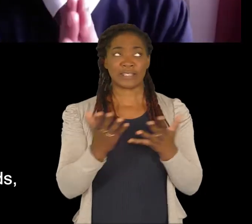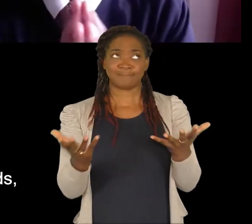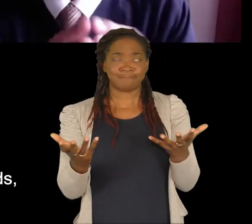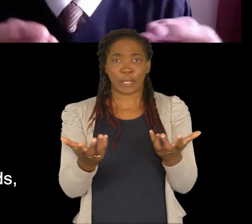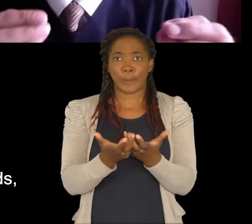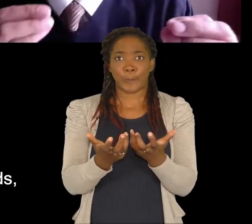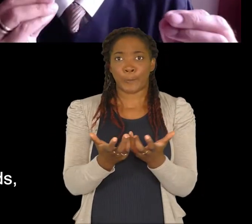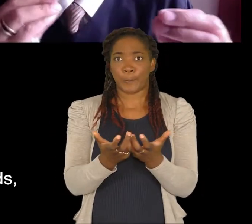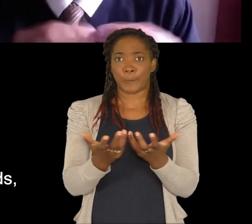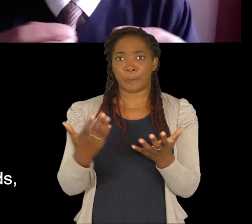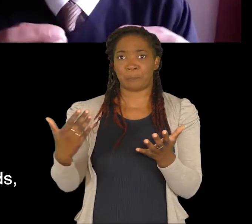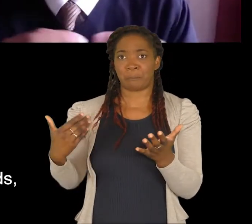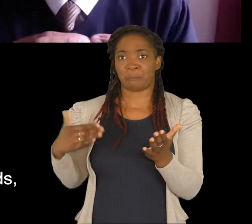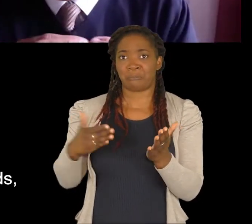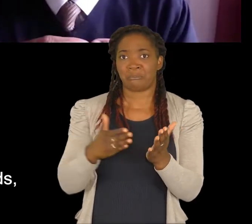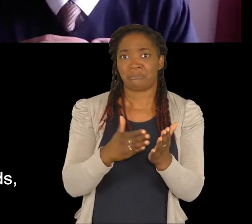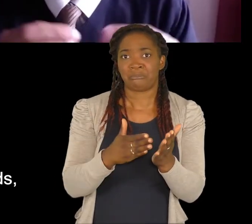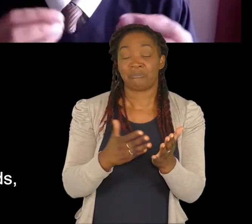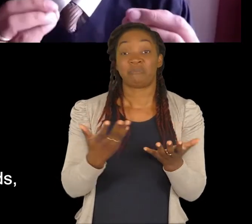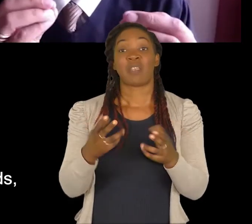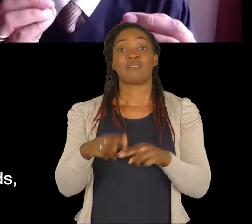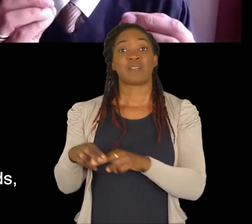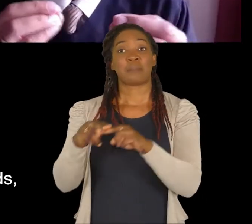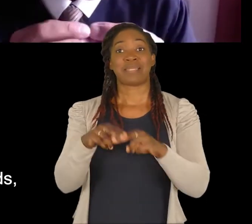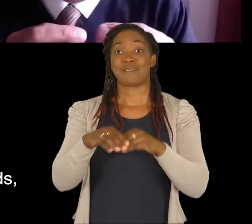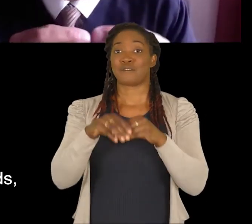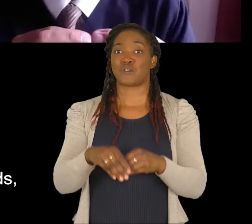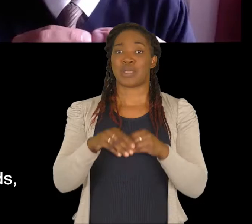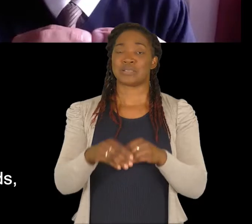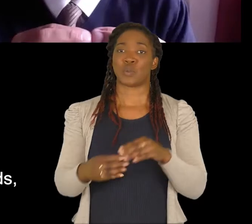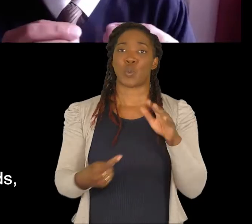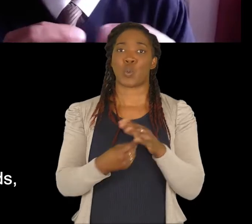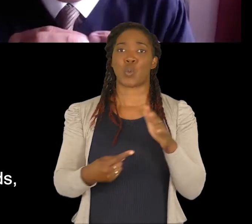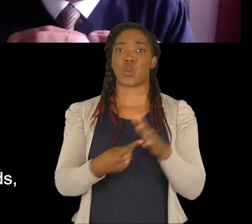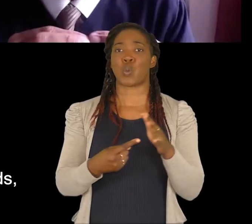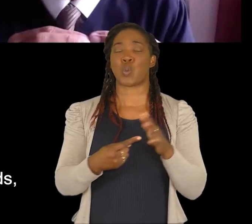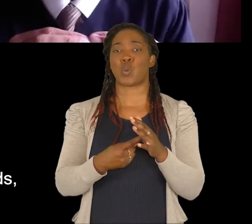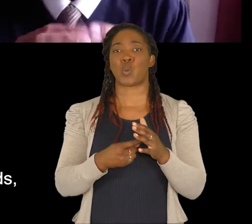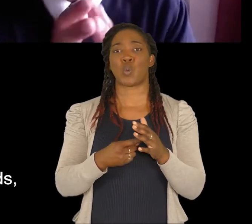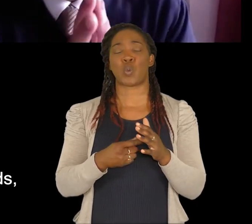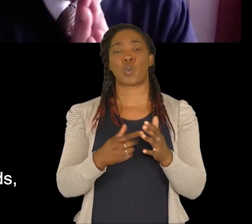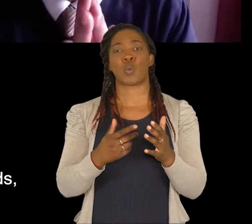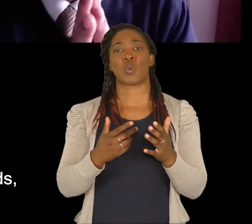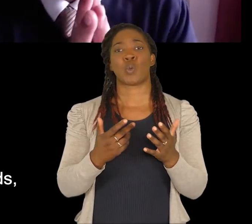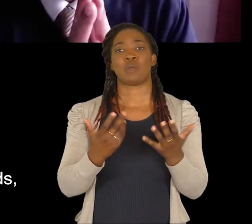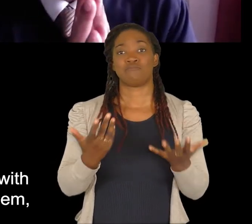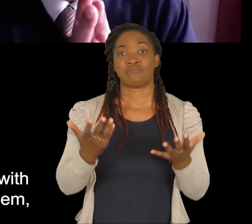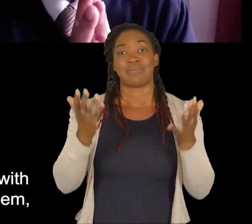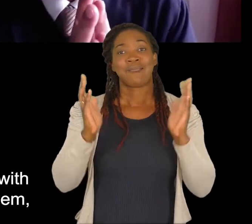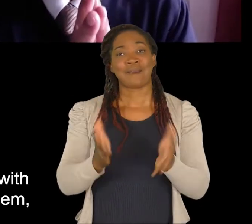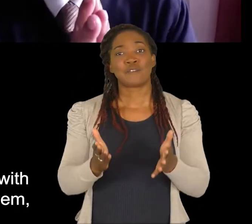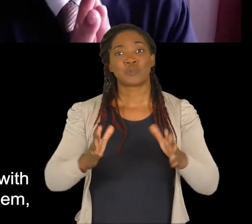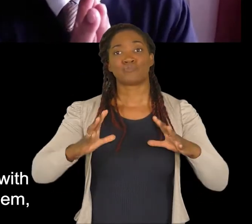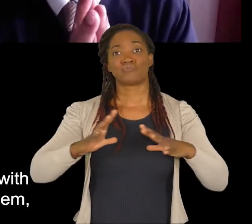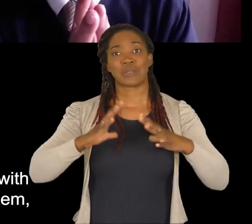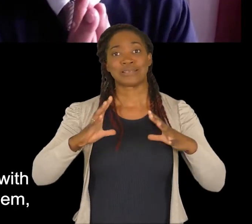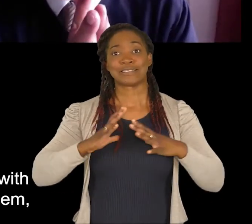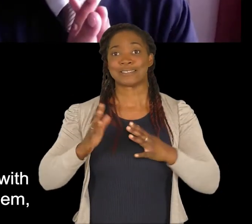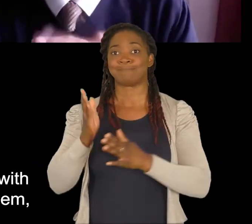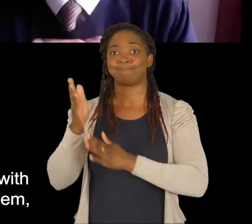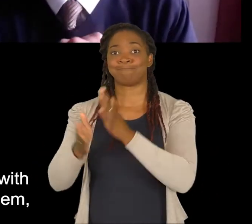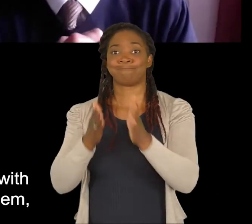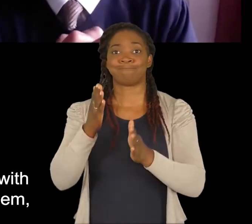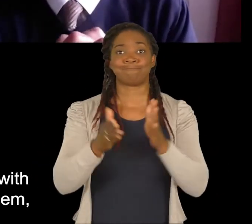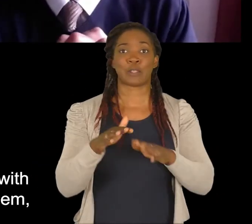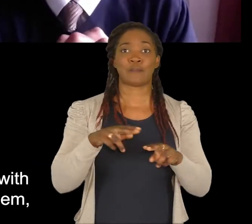record, right? So family and friends is a critical round. And you have to be ready to go